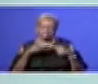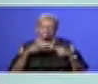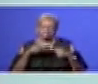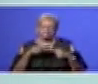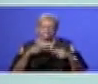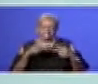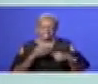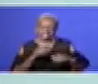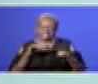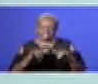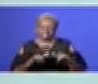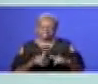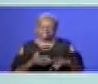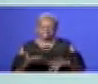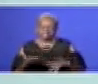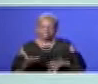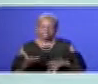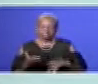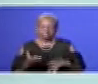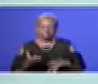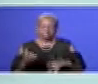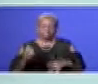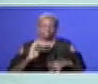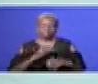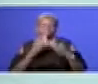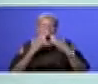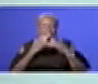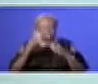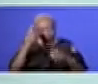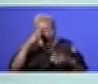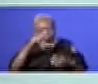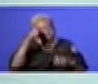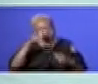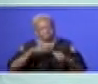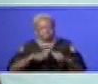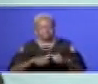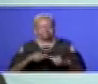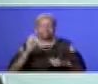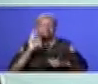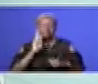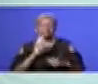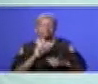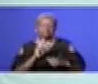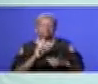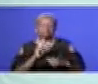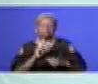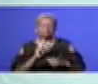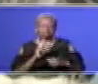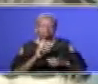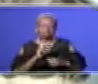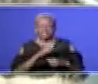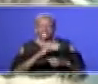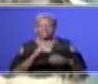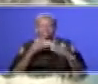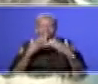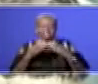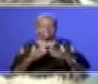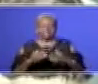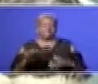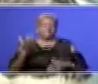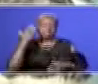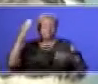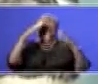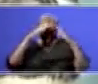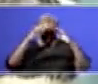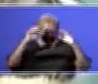But God, with God helps, we press on. So we thank you for remembering her and of our gratitude. Past president